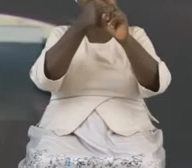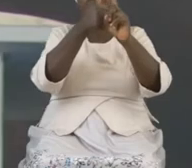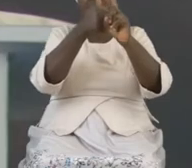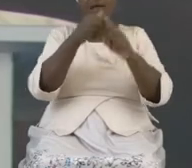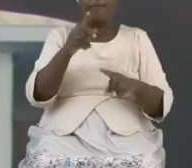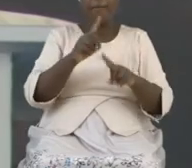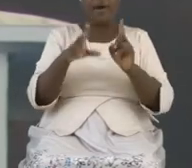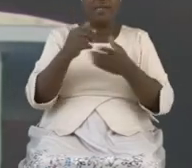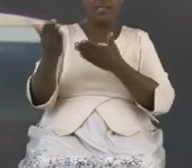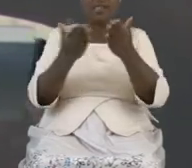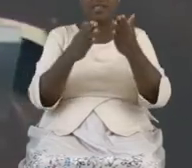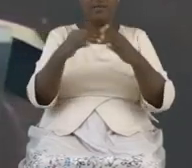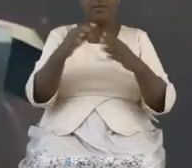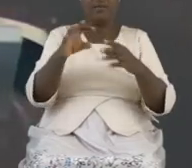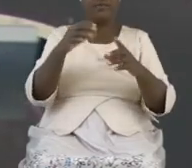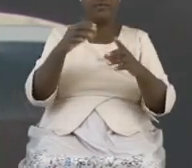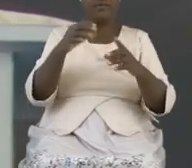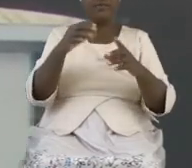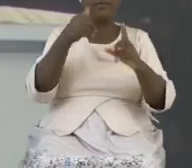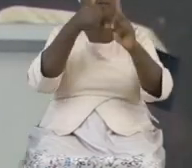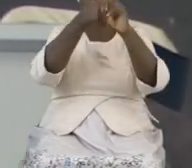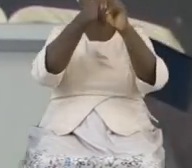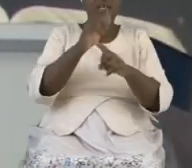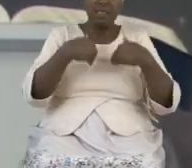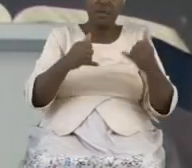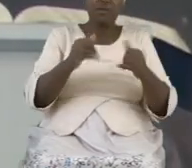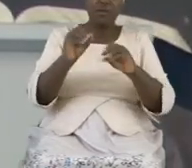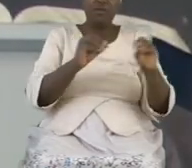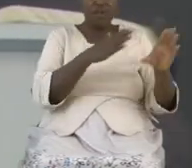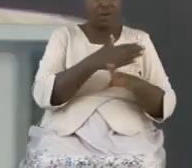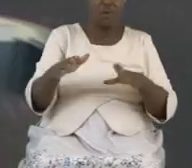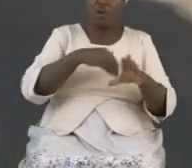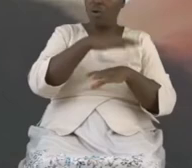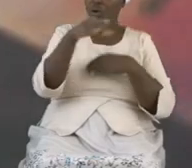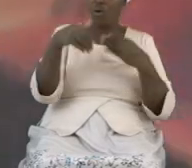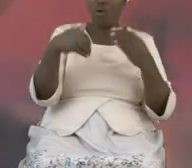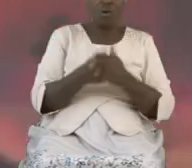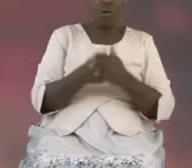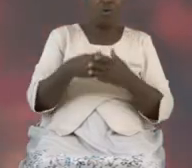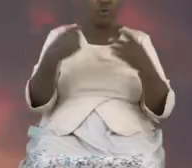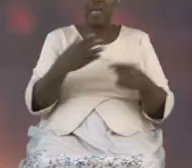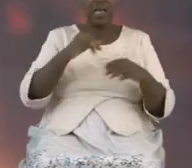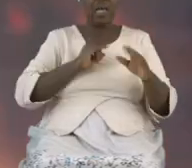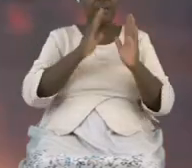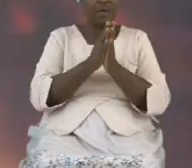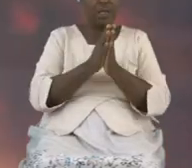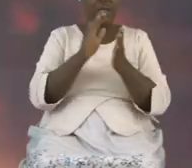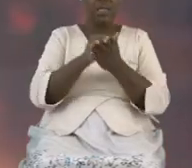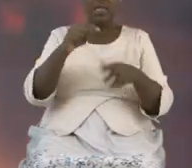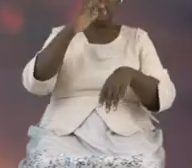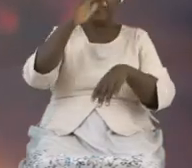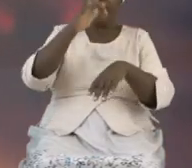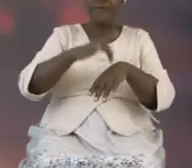of himself, he has now put away all sin. And I pray the effect of